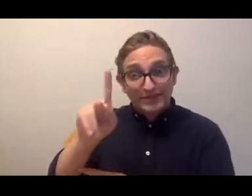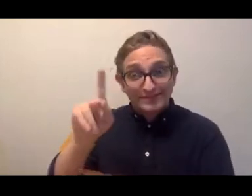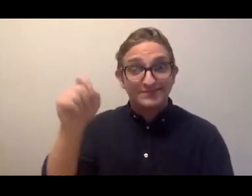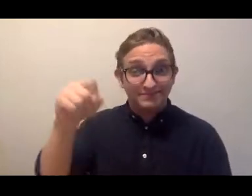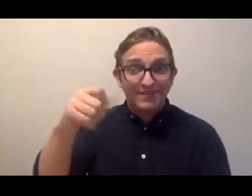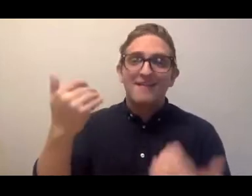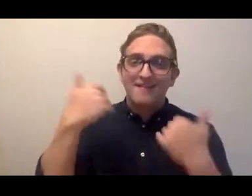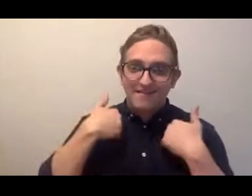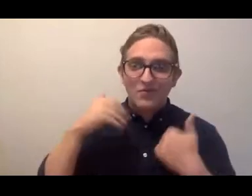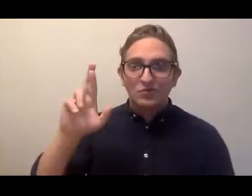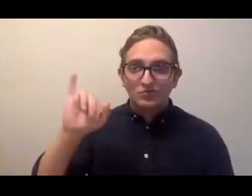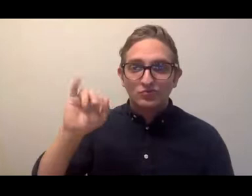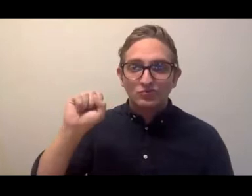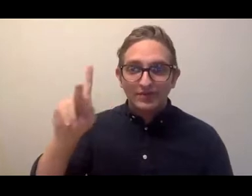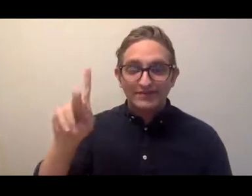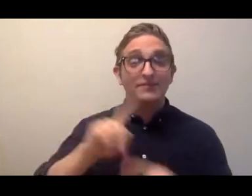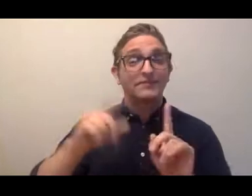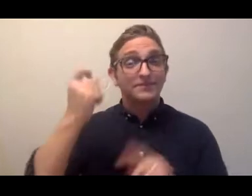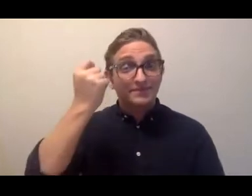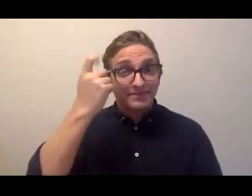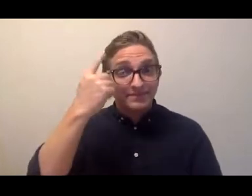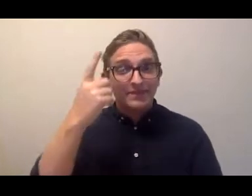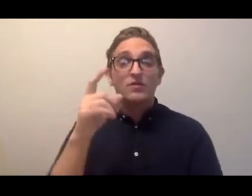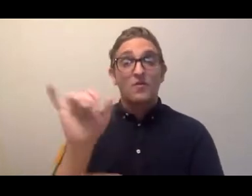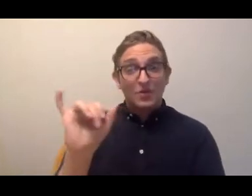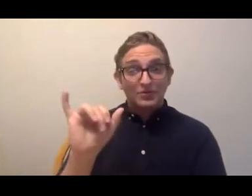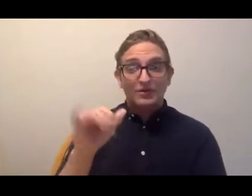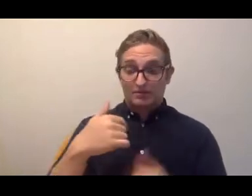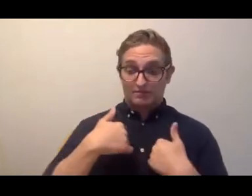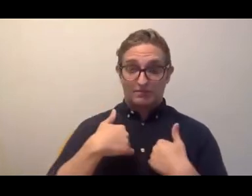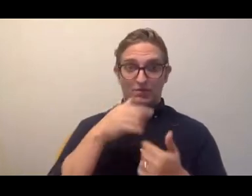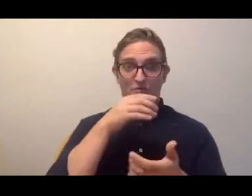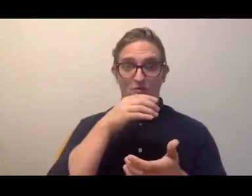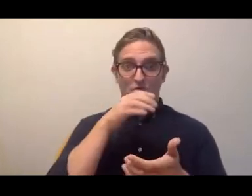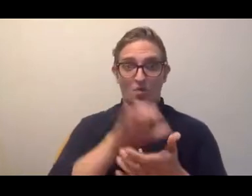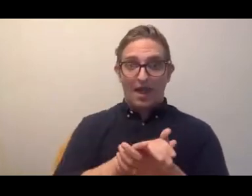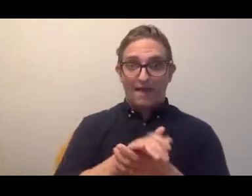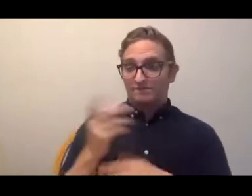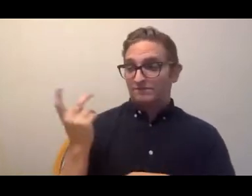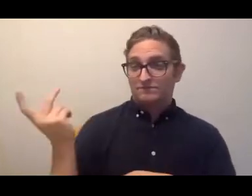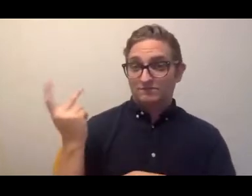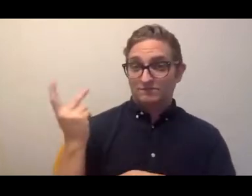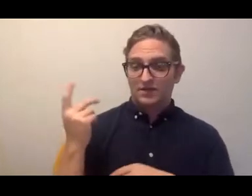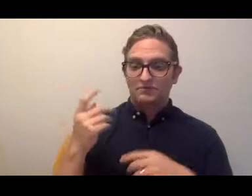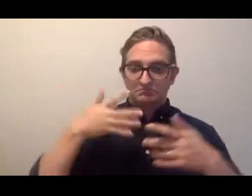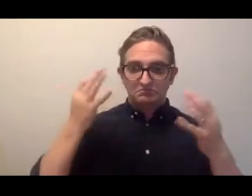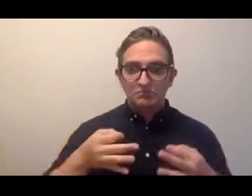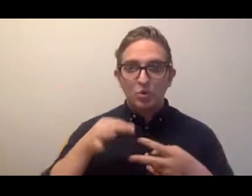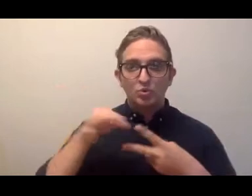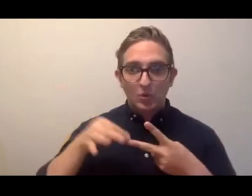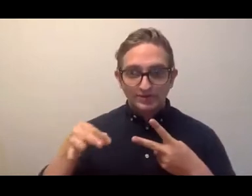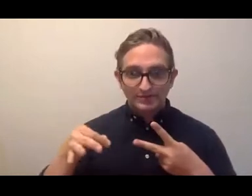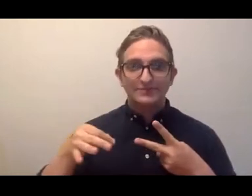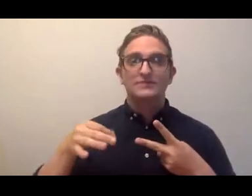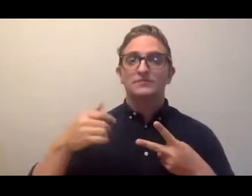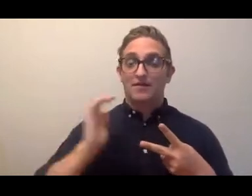with it. But at the same time, me and my wife have choices based on what